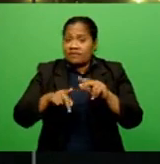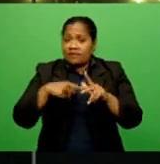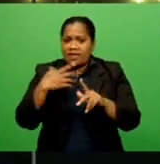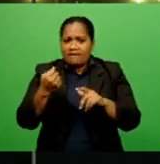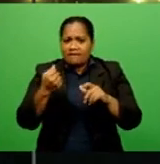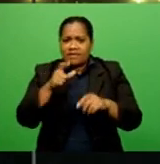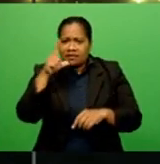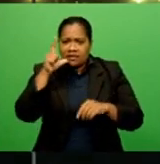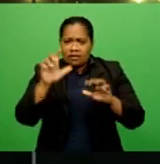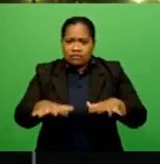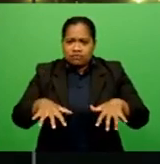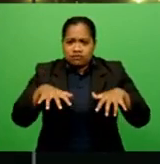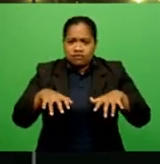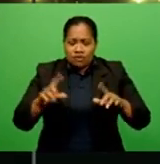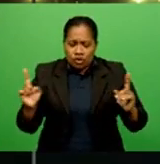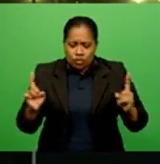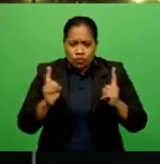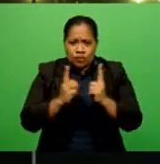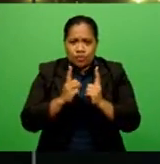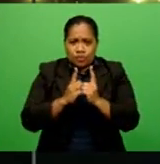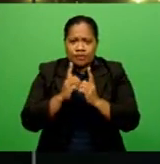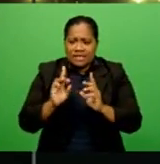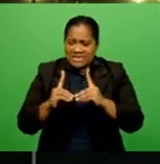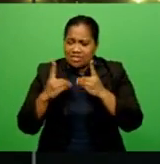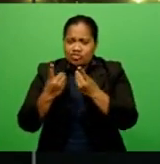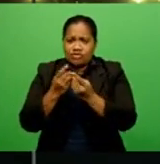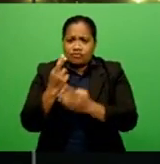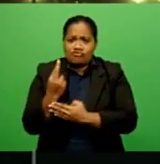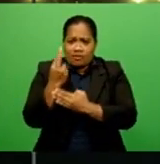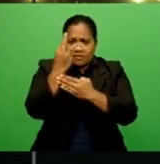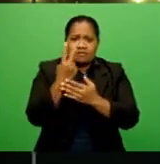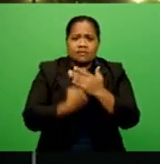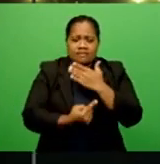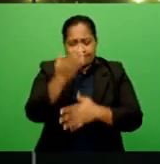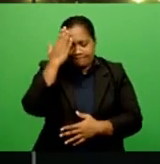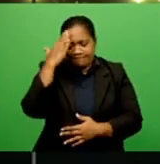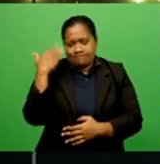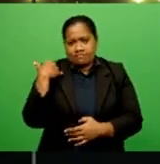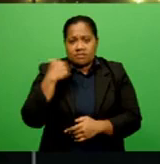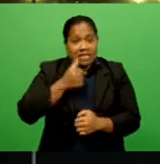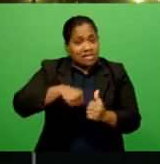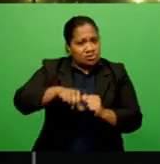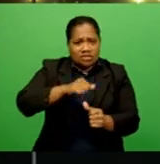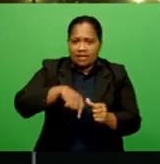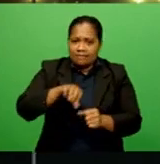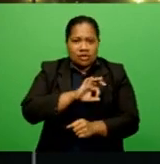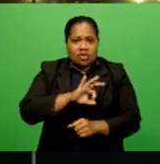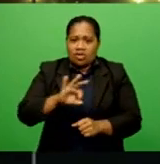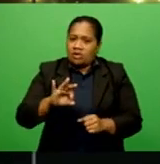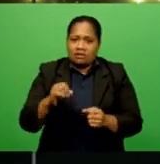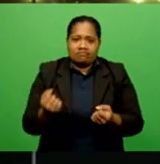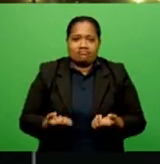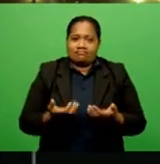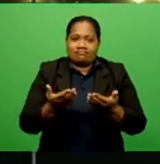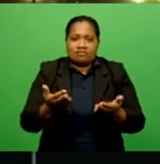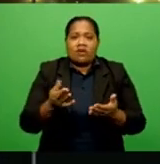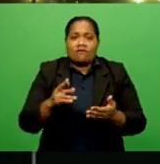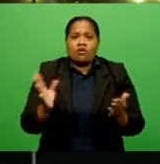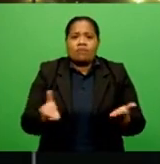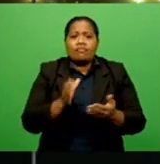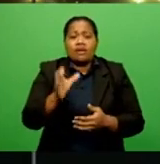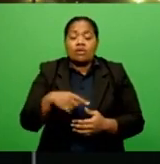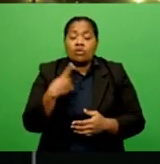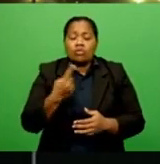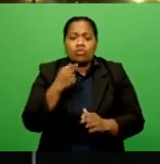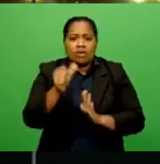where district representatives were reminded that the association does not permit the transfer of players who are under the age of